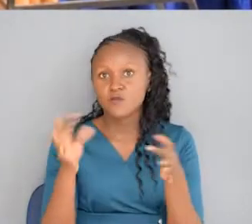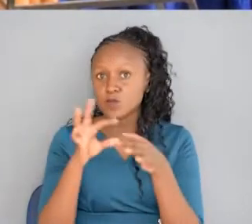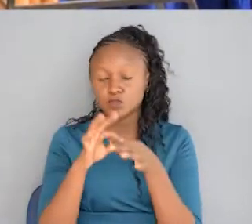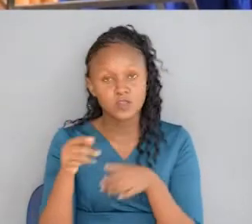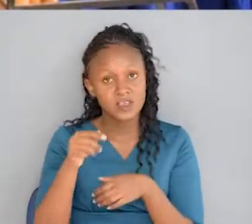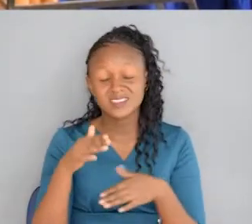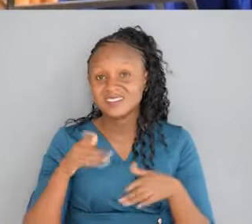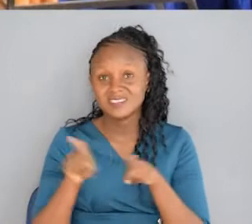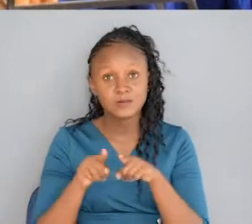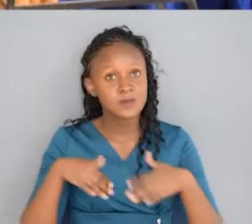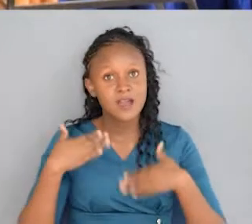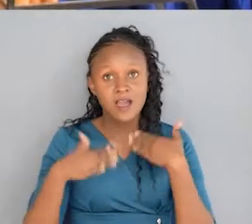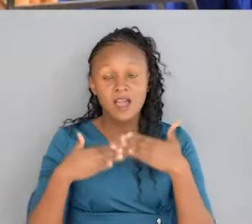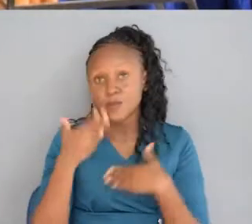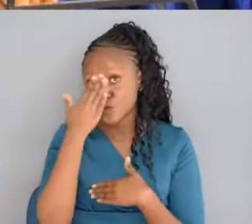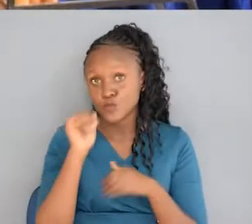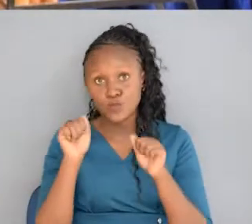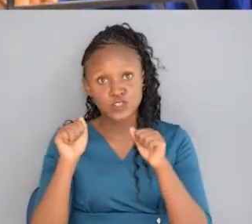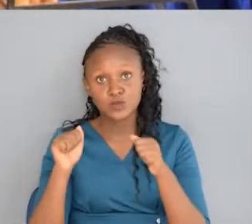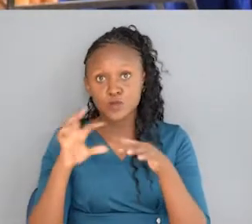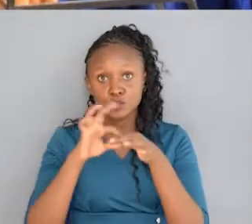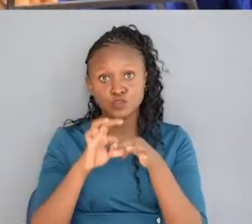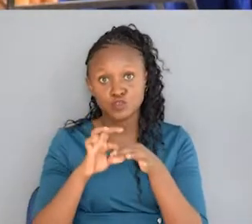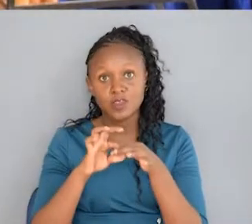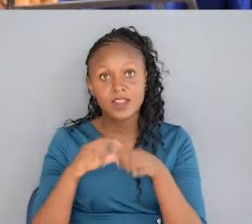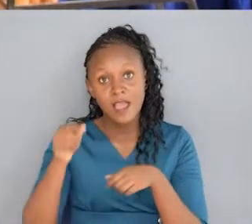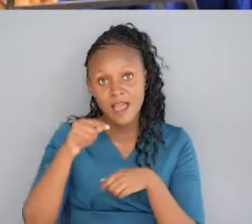able to join us yet another Sunday.